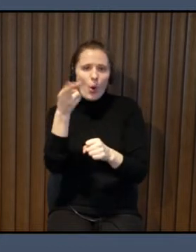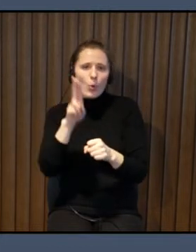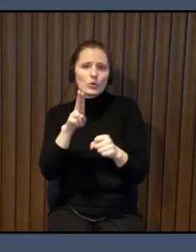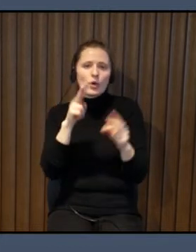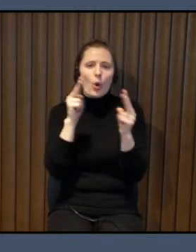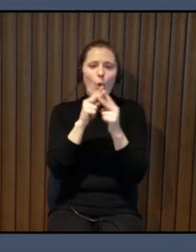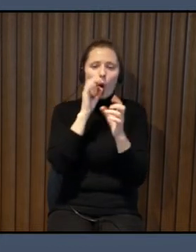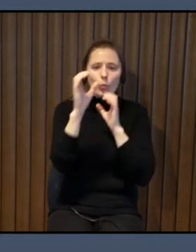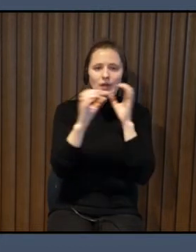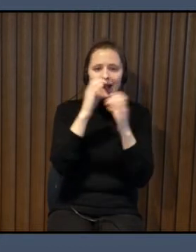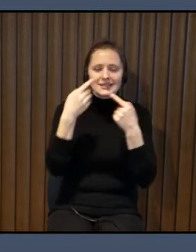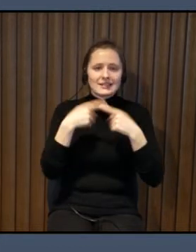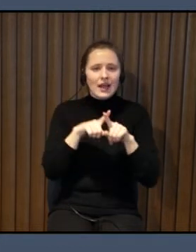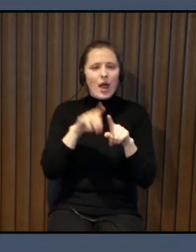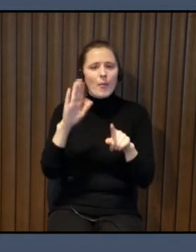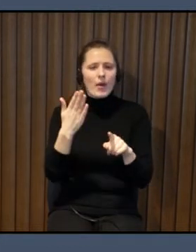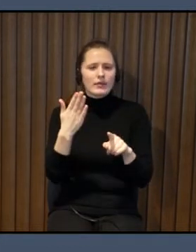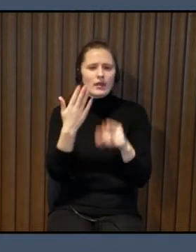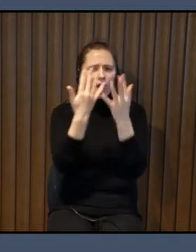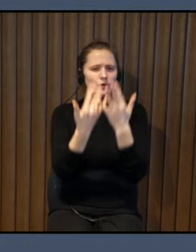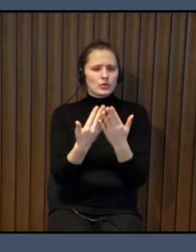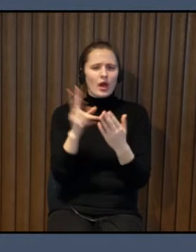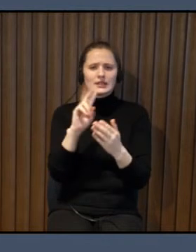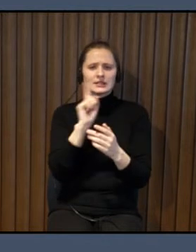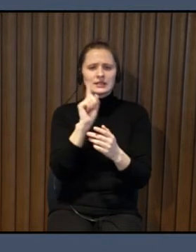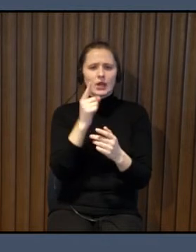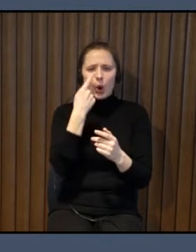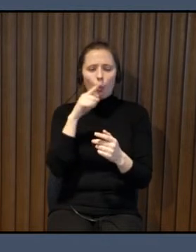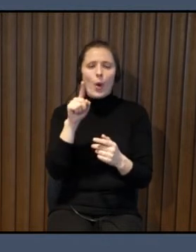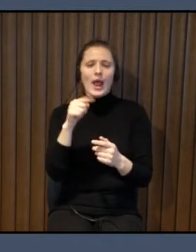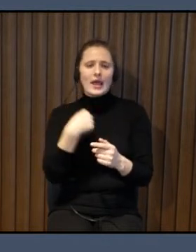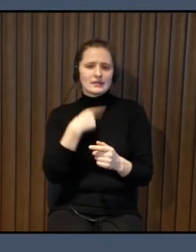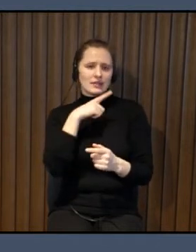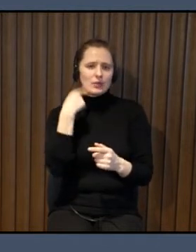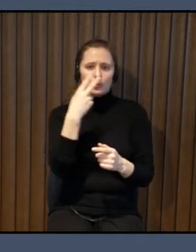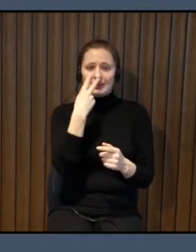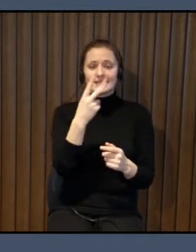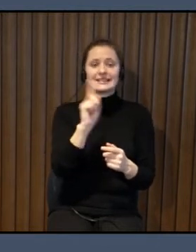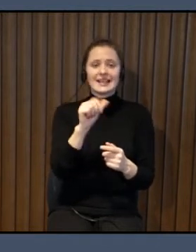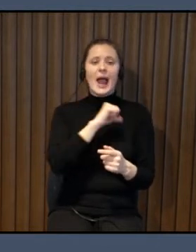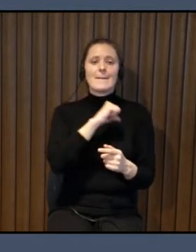accessibility means both physical as well as